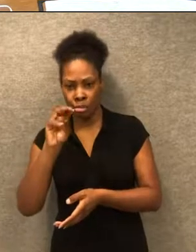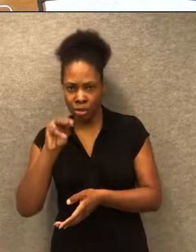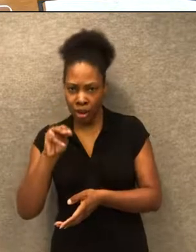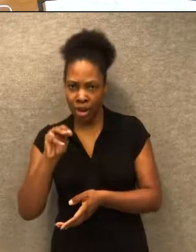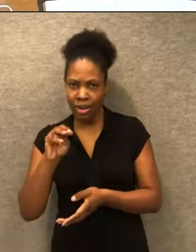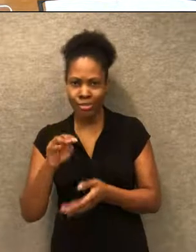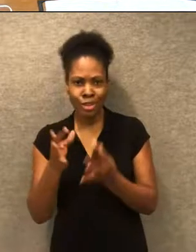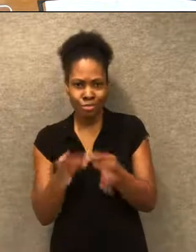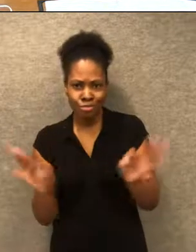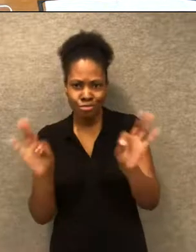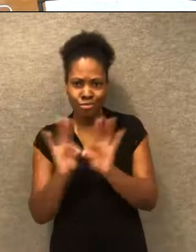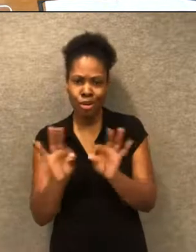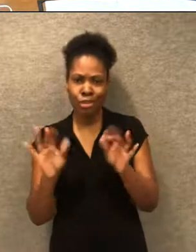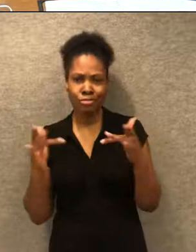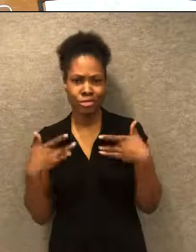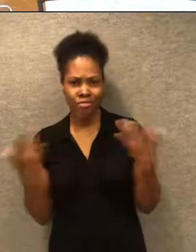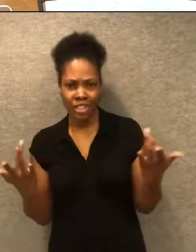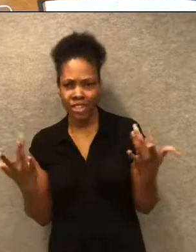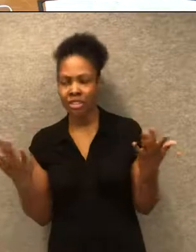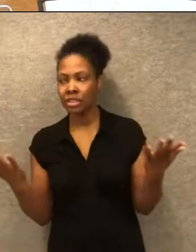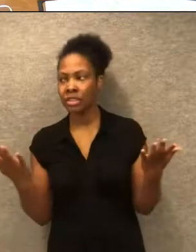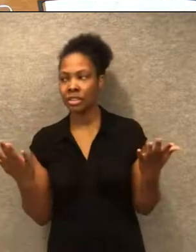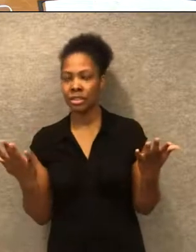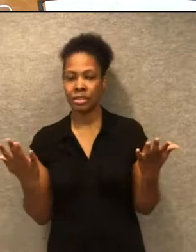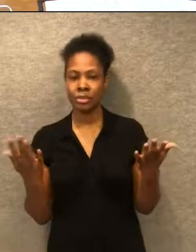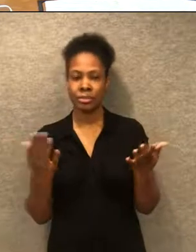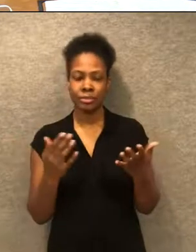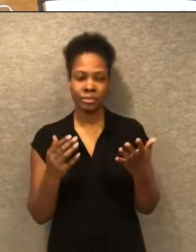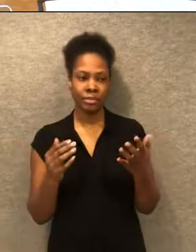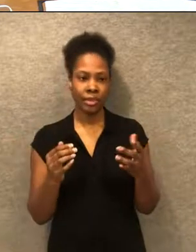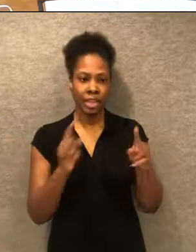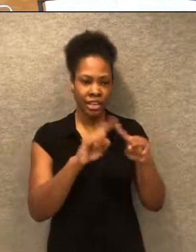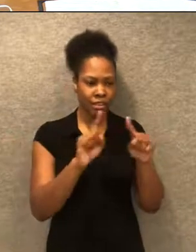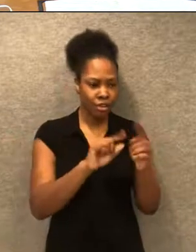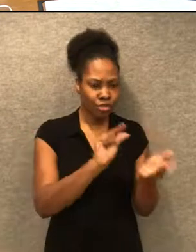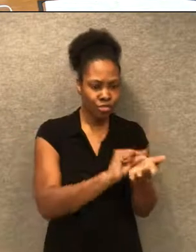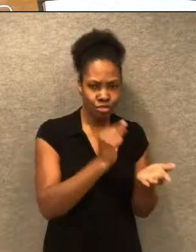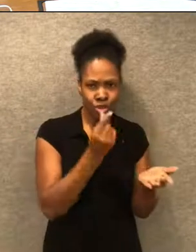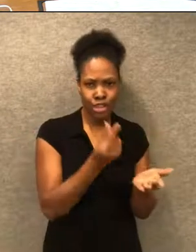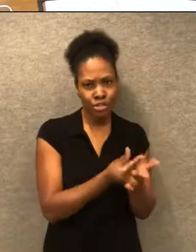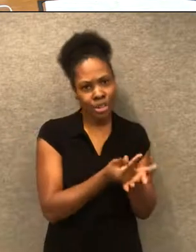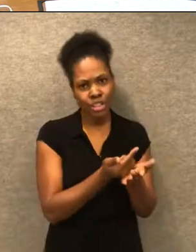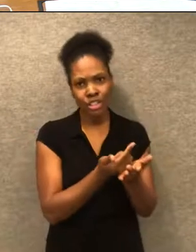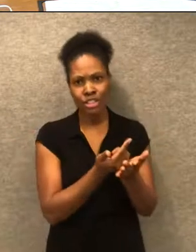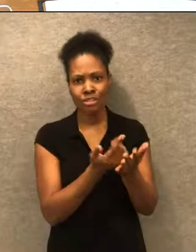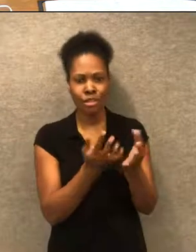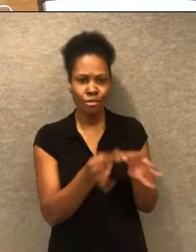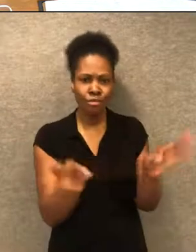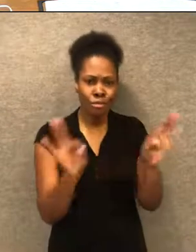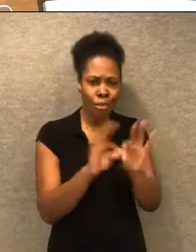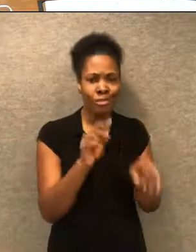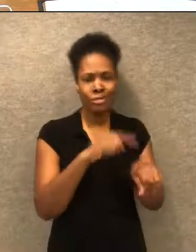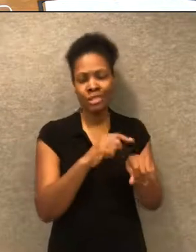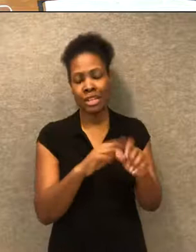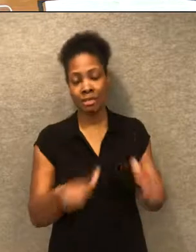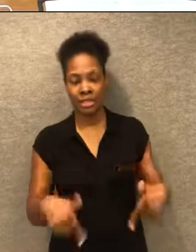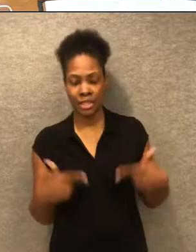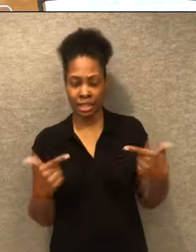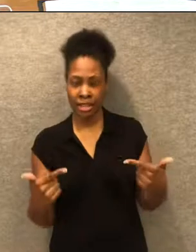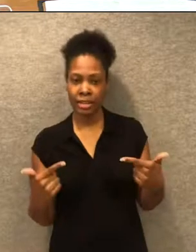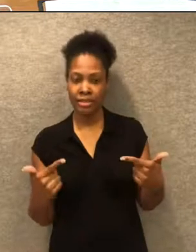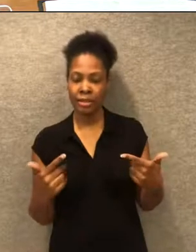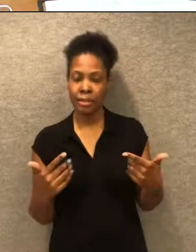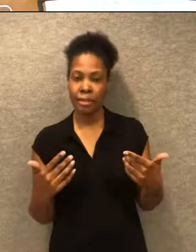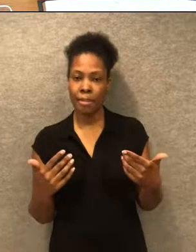events, graduating, whether you're graduating from fifth grade and going into middle school for the first time, or you graduated high school and getting ready to go to college, I think